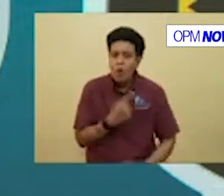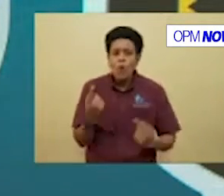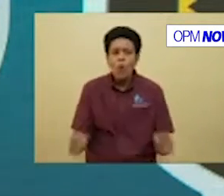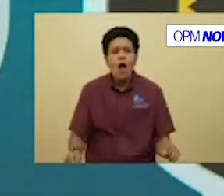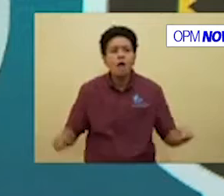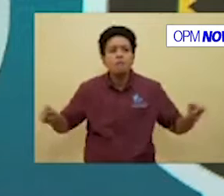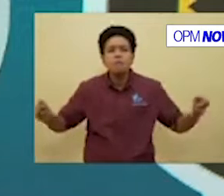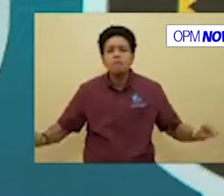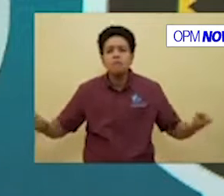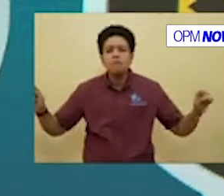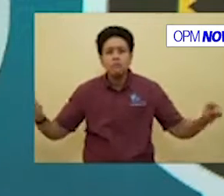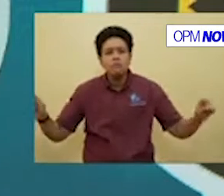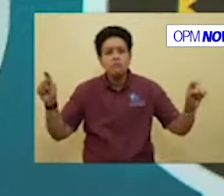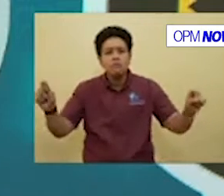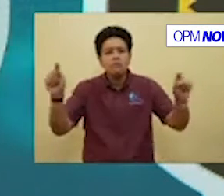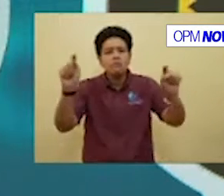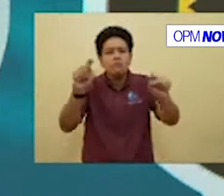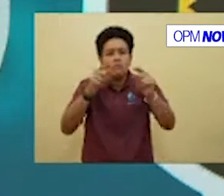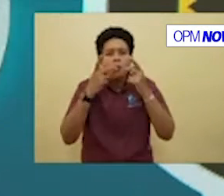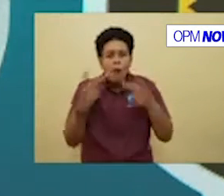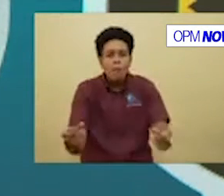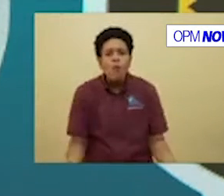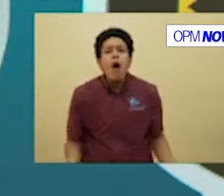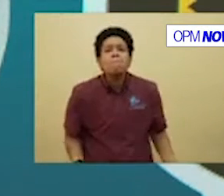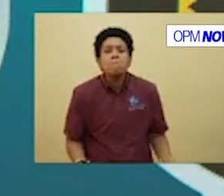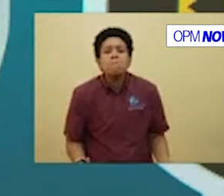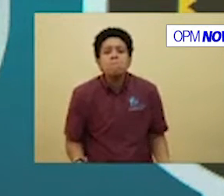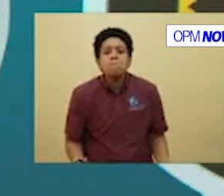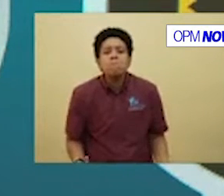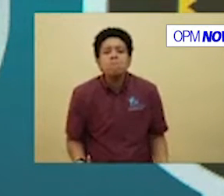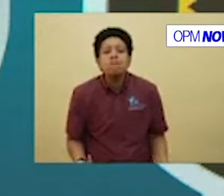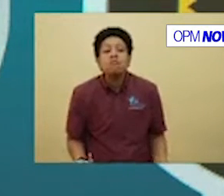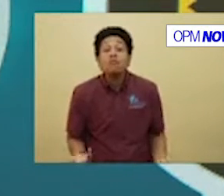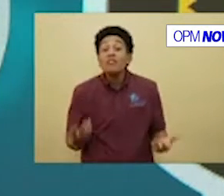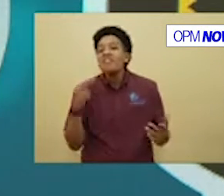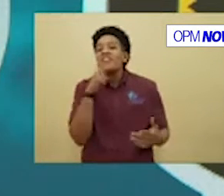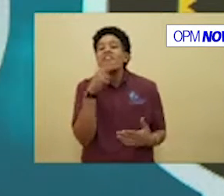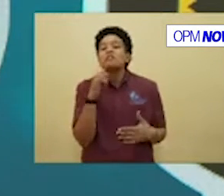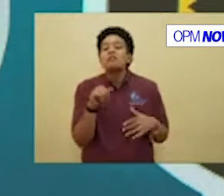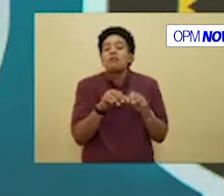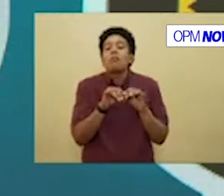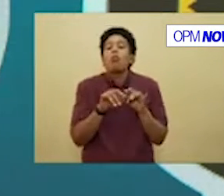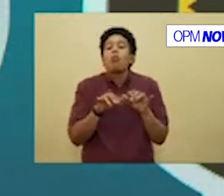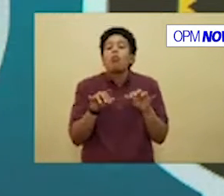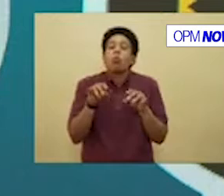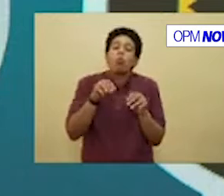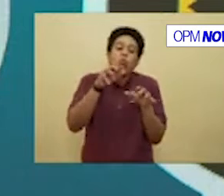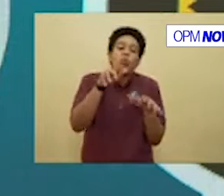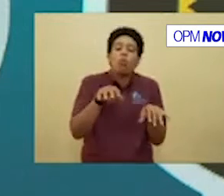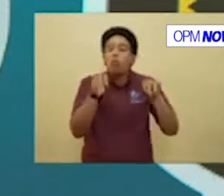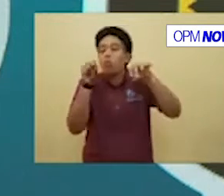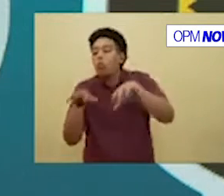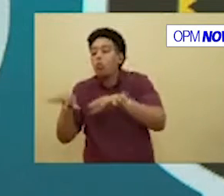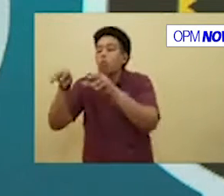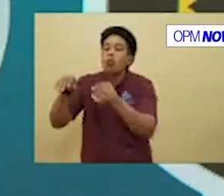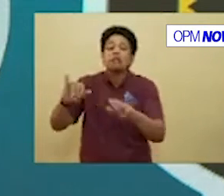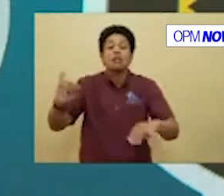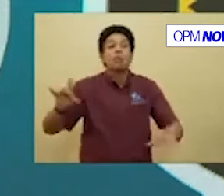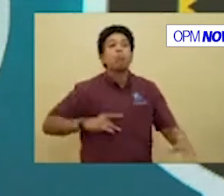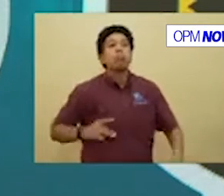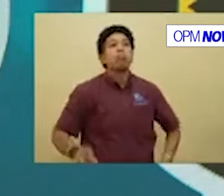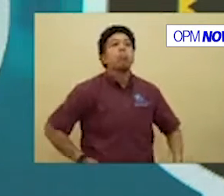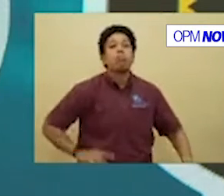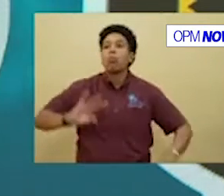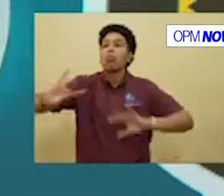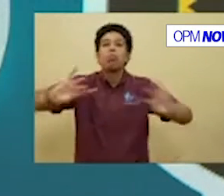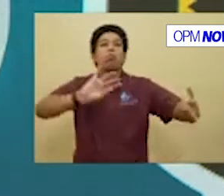any public good because the disease, the virus, is still around and still infecting. And